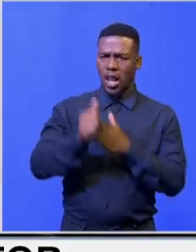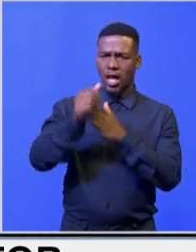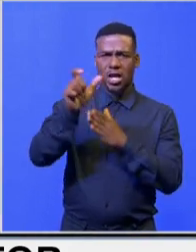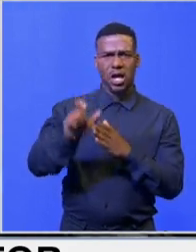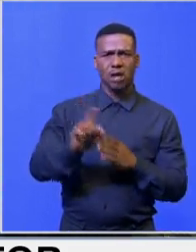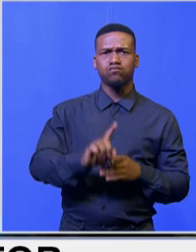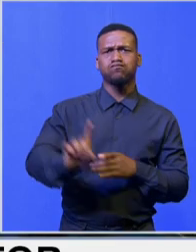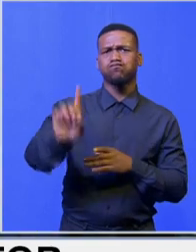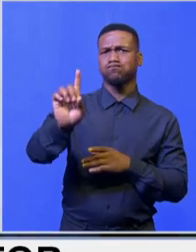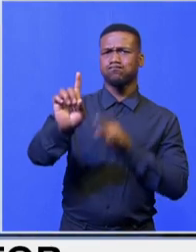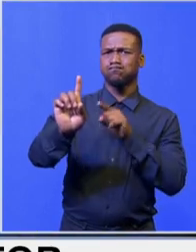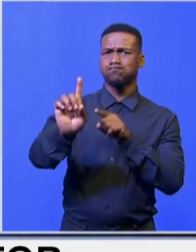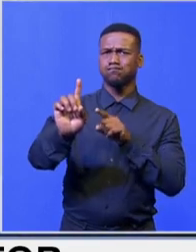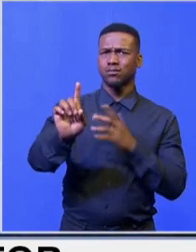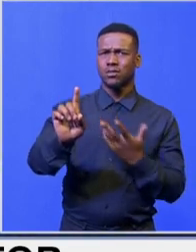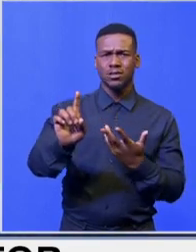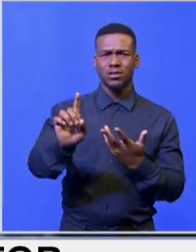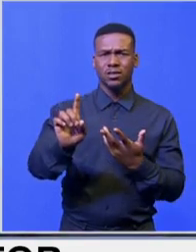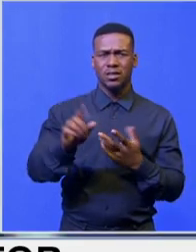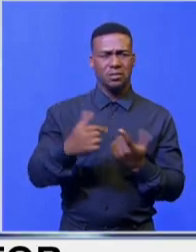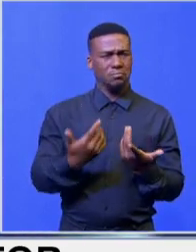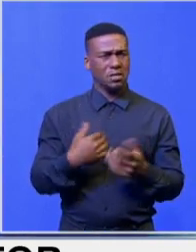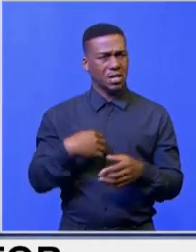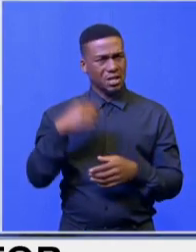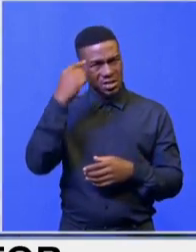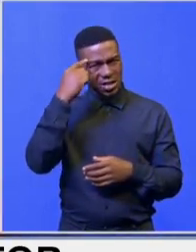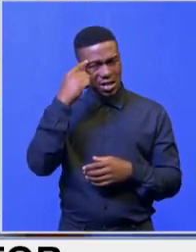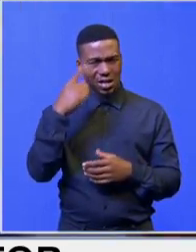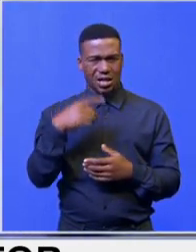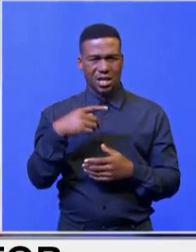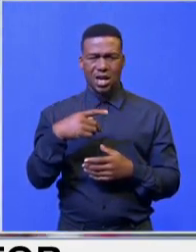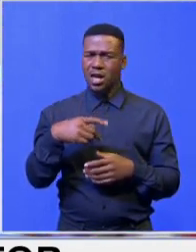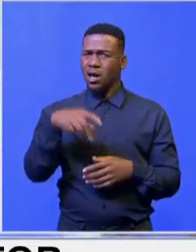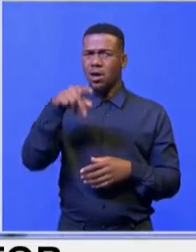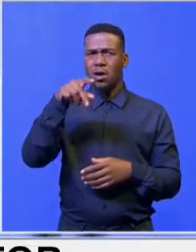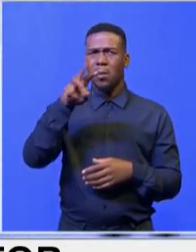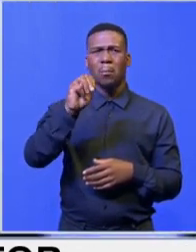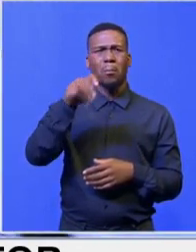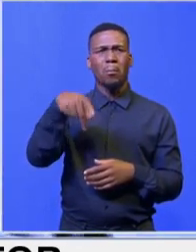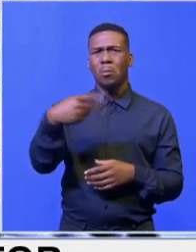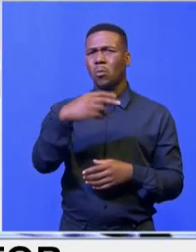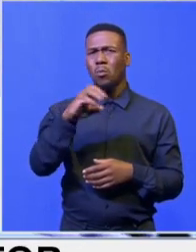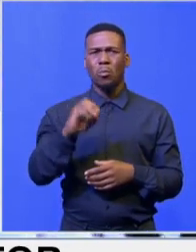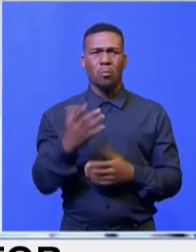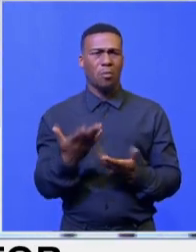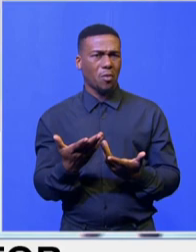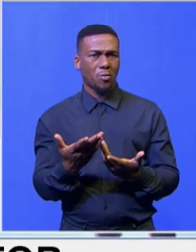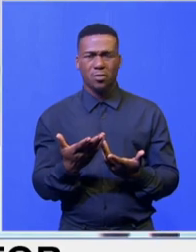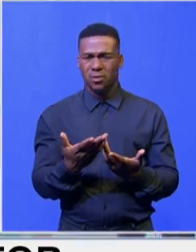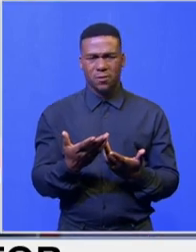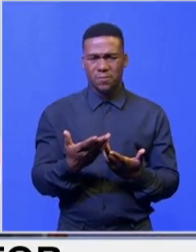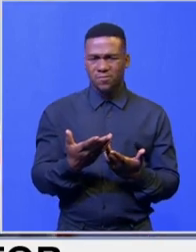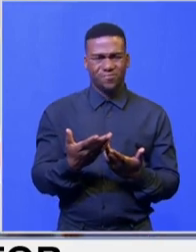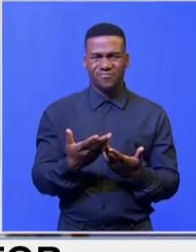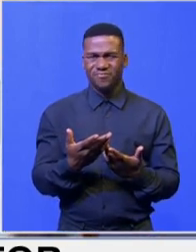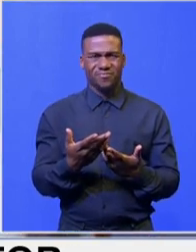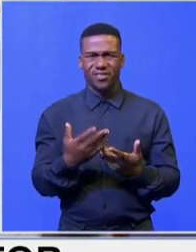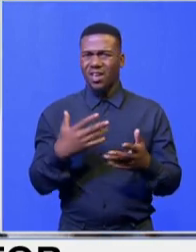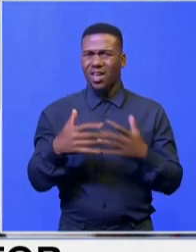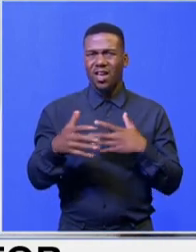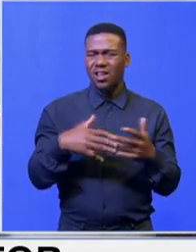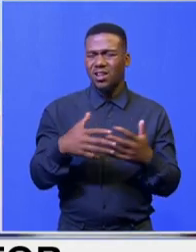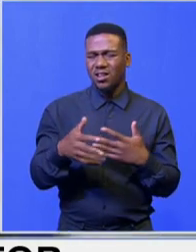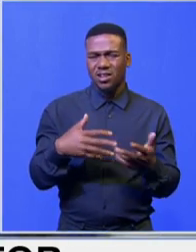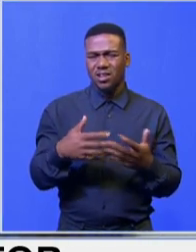think Mpopalazi being, remember, even the same DA sabotage as a mayor of Johannesburg, I don't think any